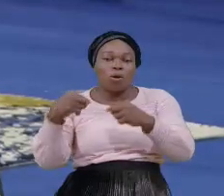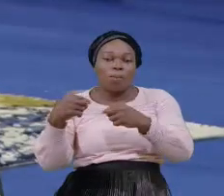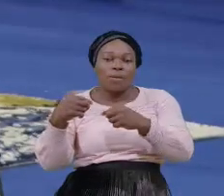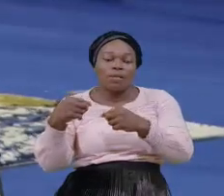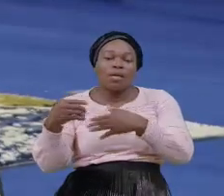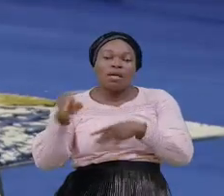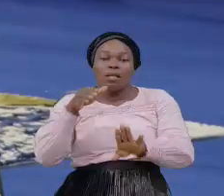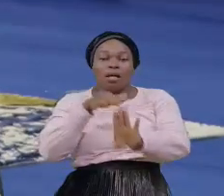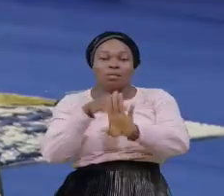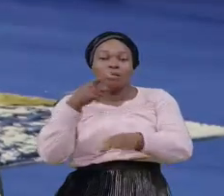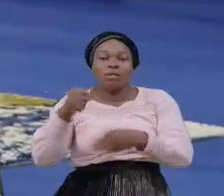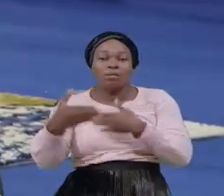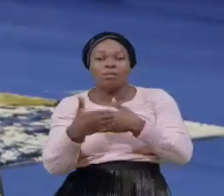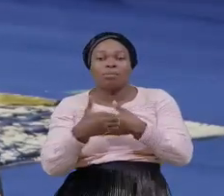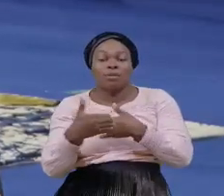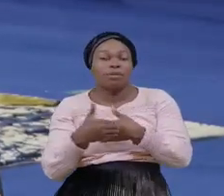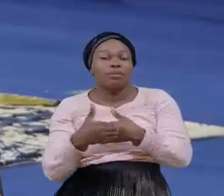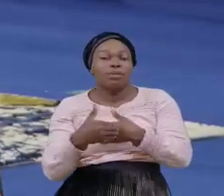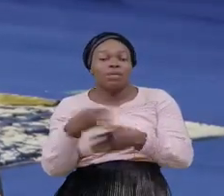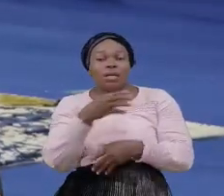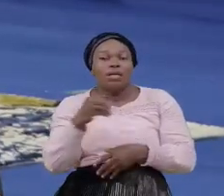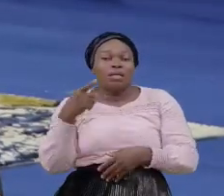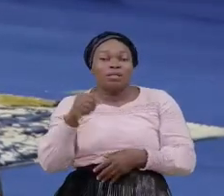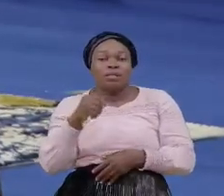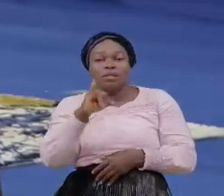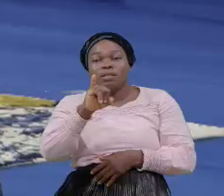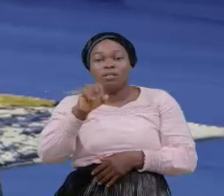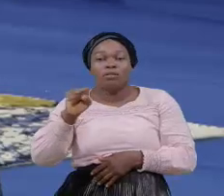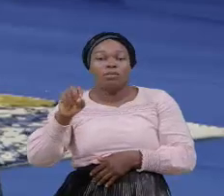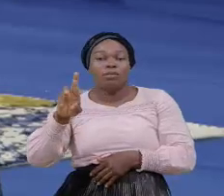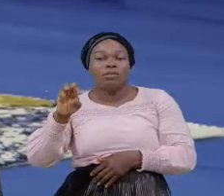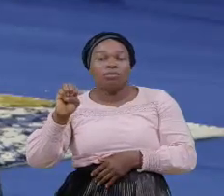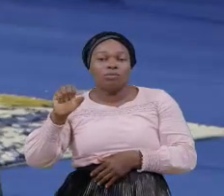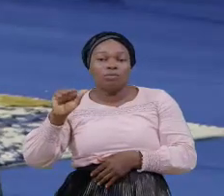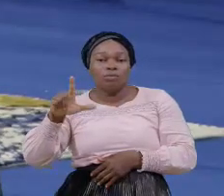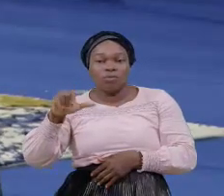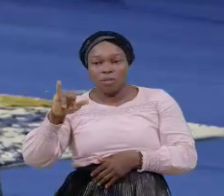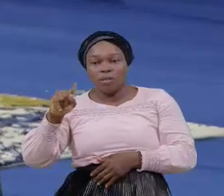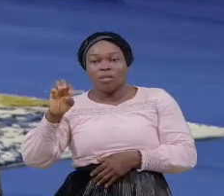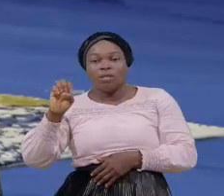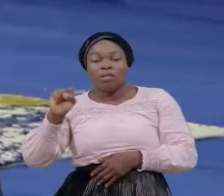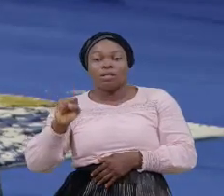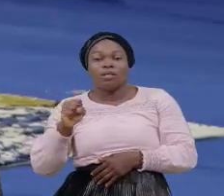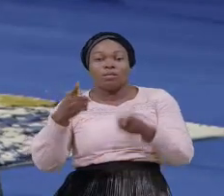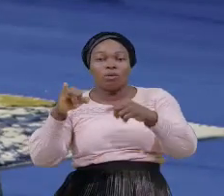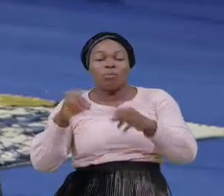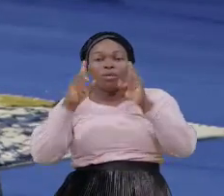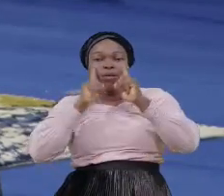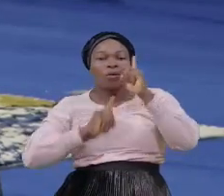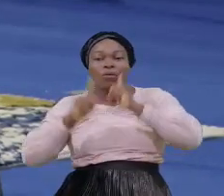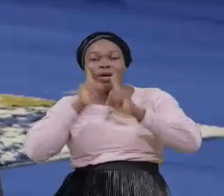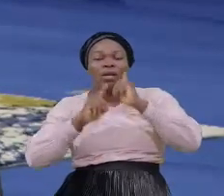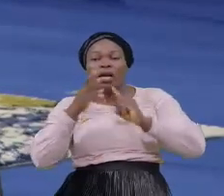the Israelites were still wondering and crying, he stretched the rod and the sea understood